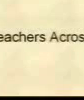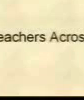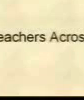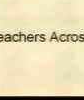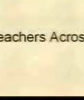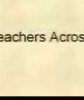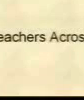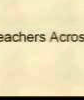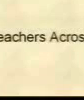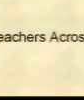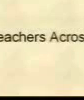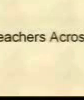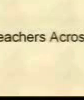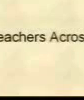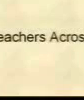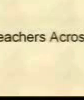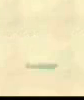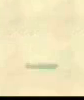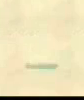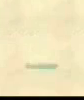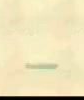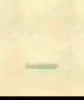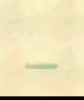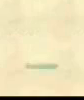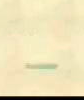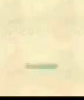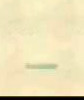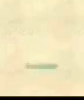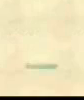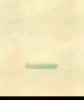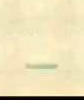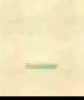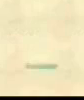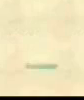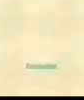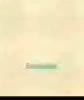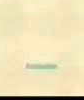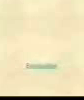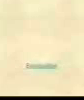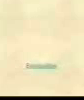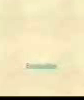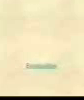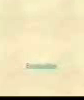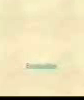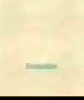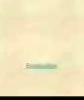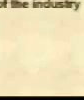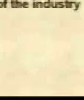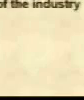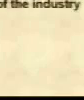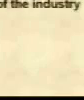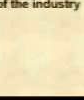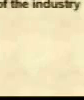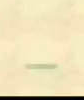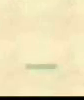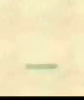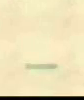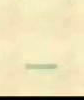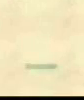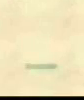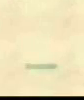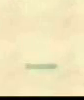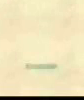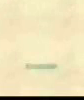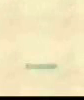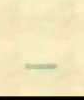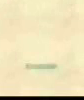that, absolutely. And I just want, this is what you can do, too much time to go into that, but I want to